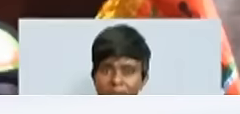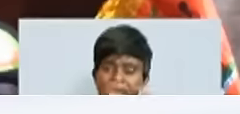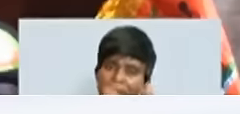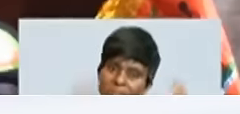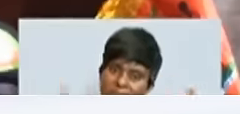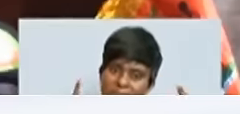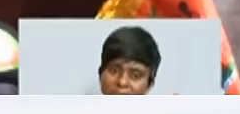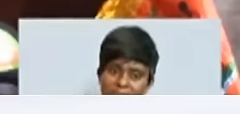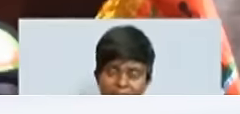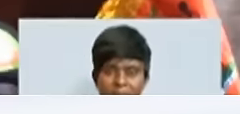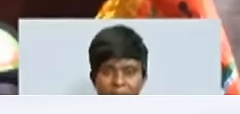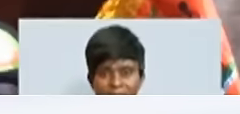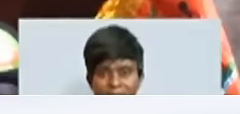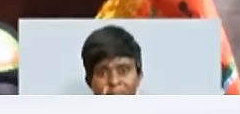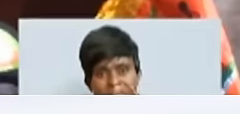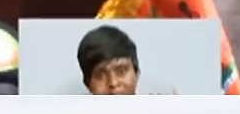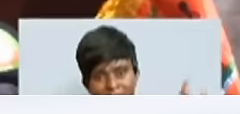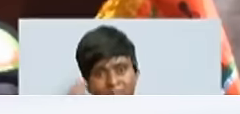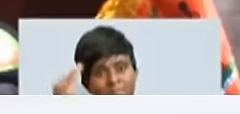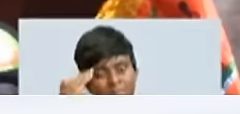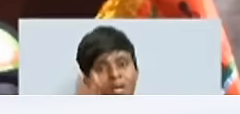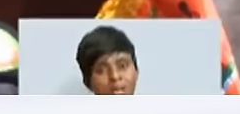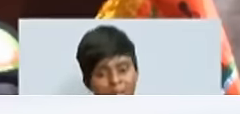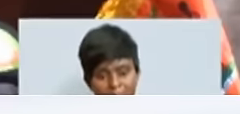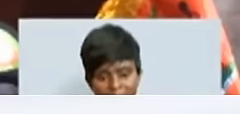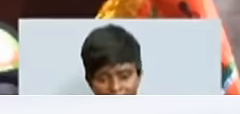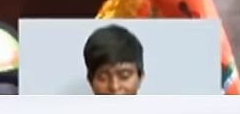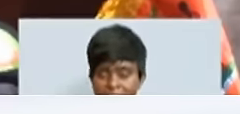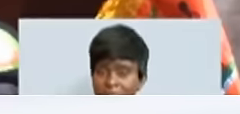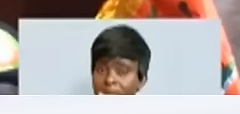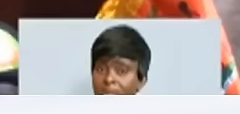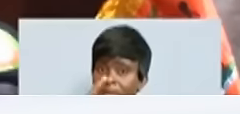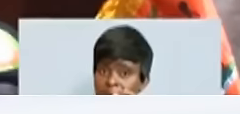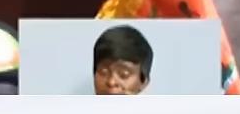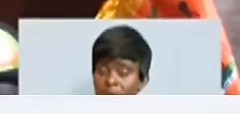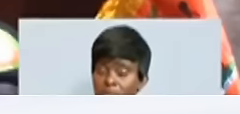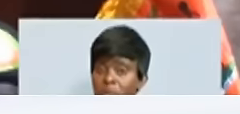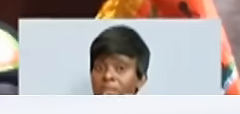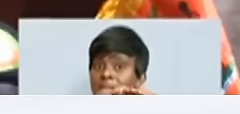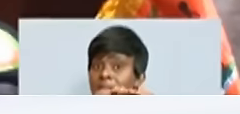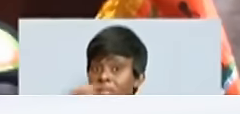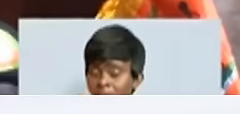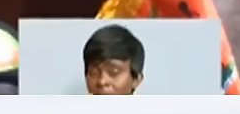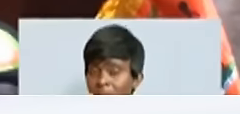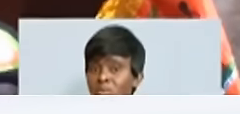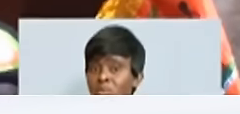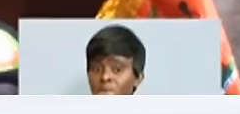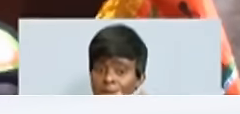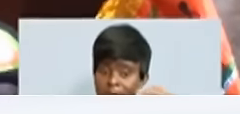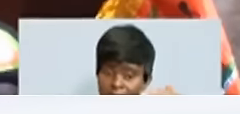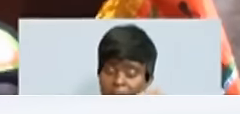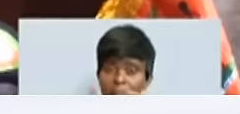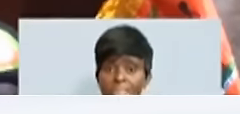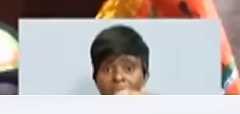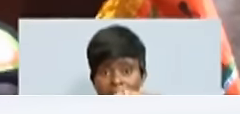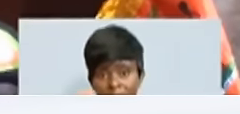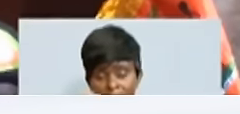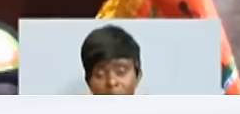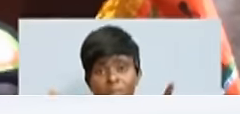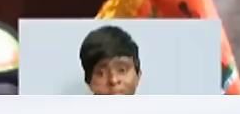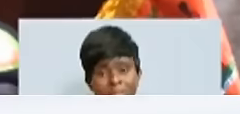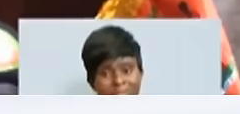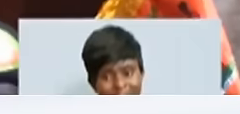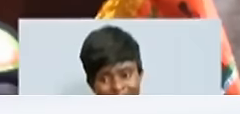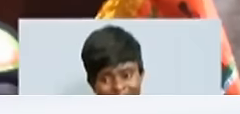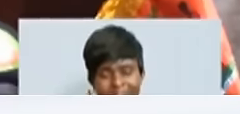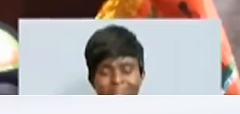by geography, by land, we know. But we had to start with an equitas, not equitas, an equal perception. And